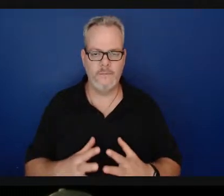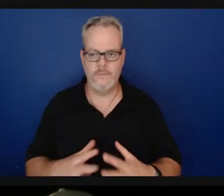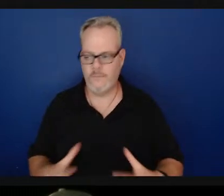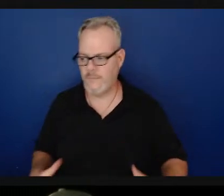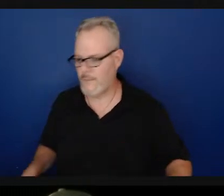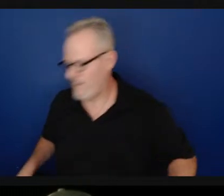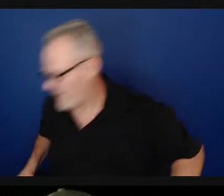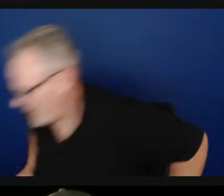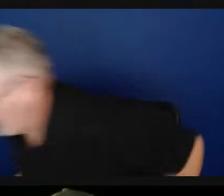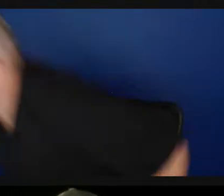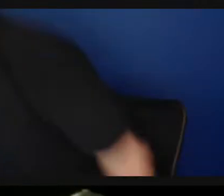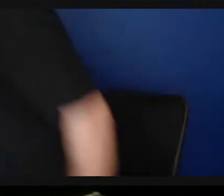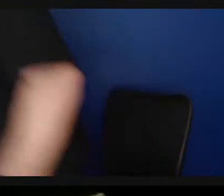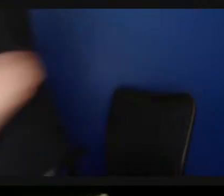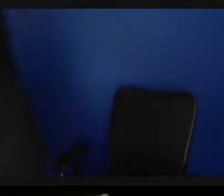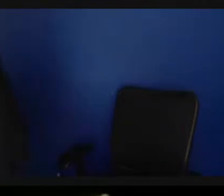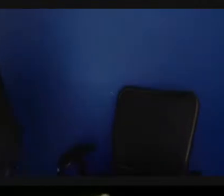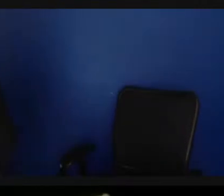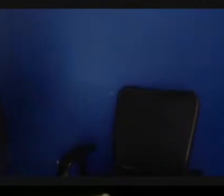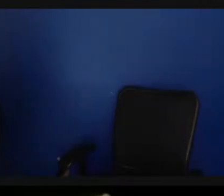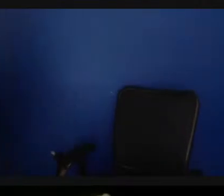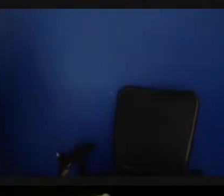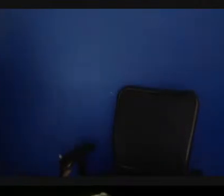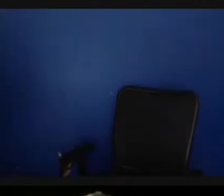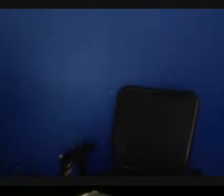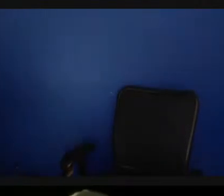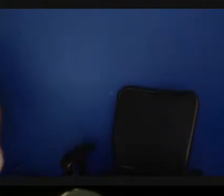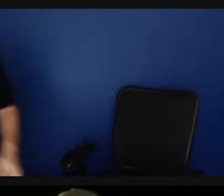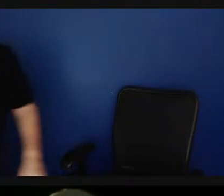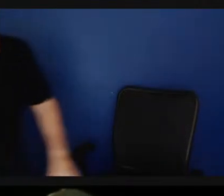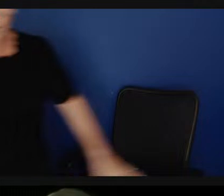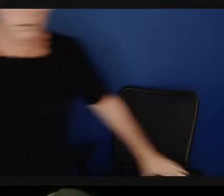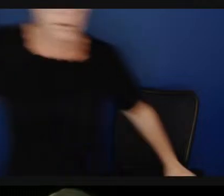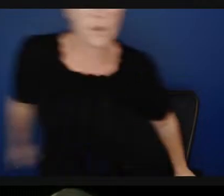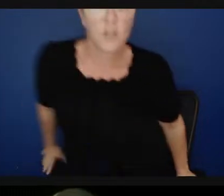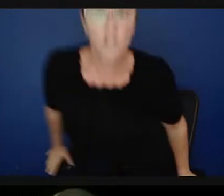I will switch to Volcano Watch next.